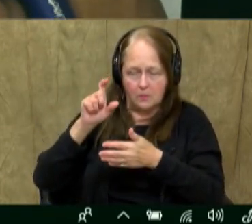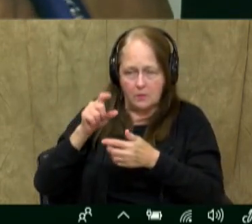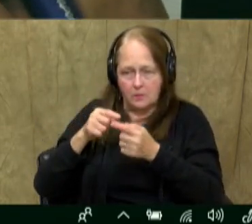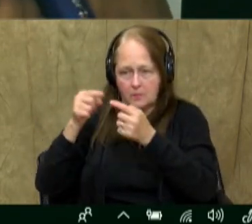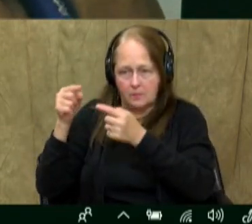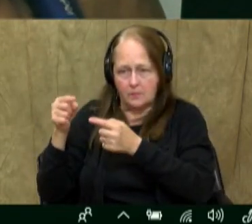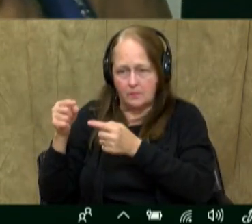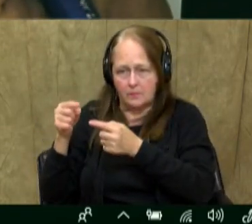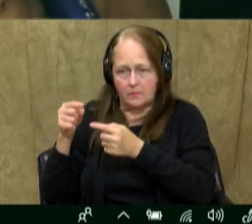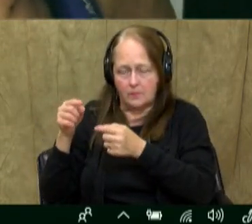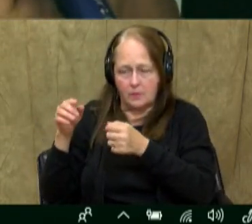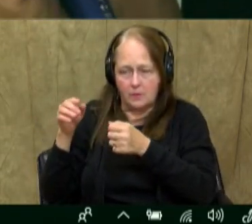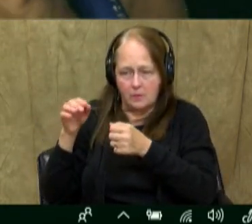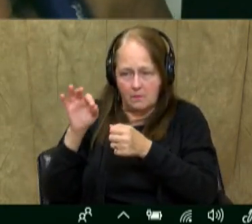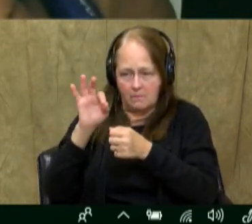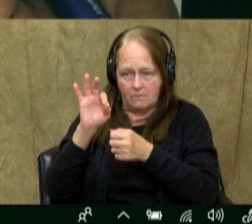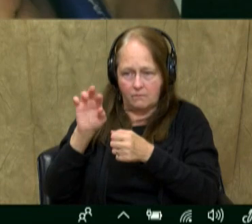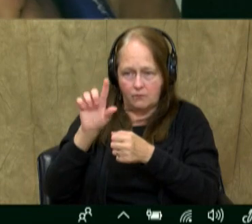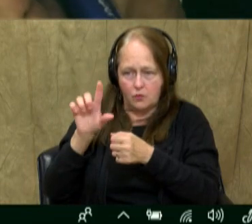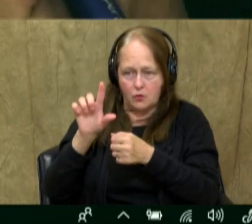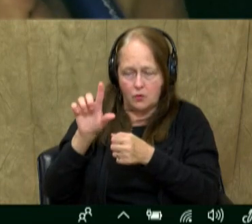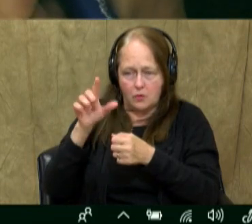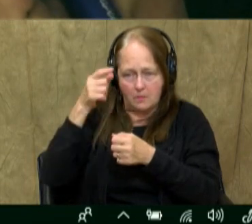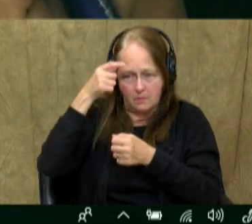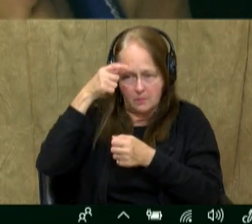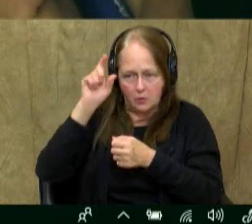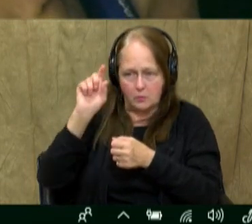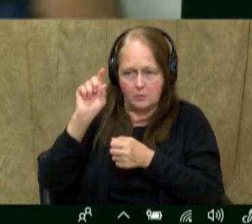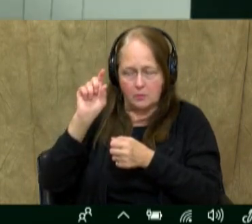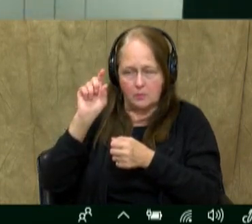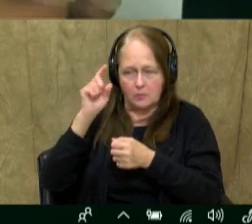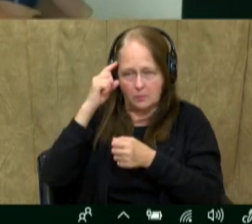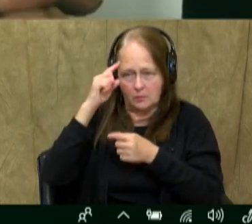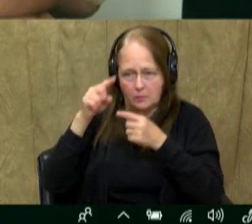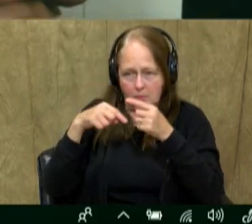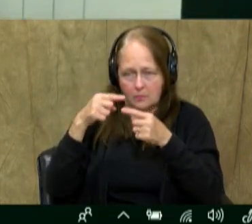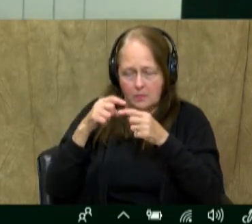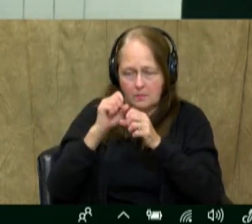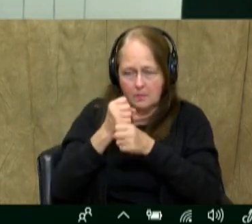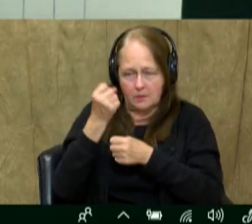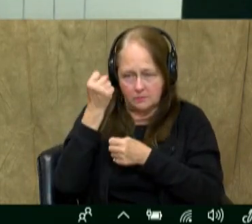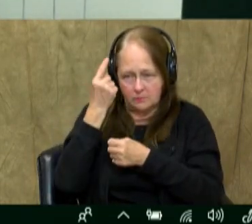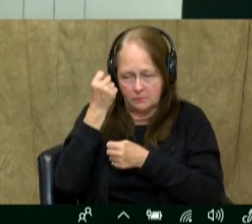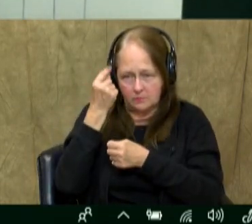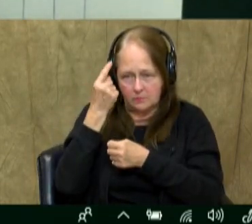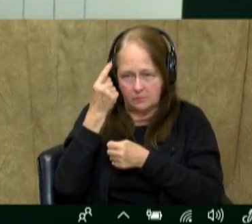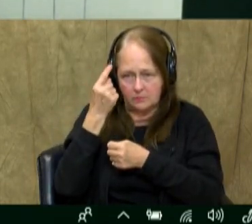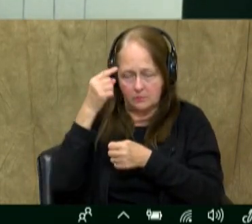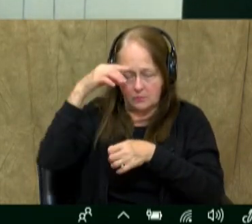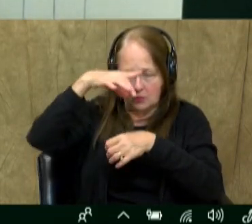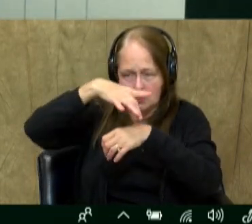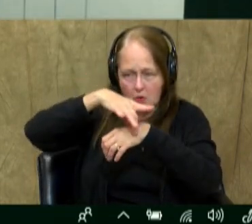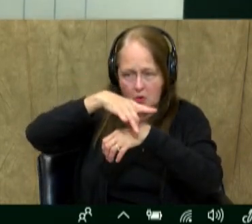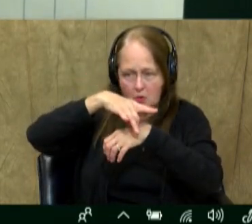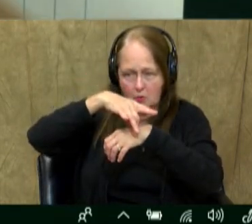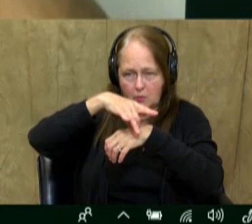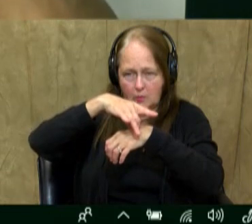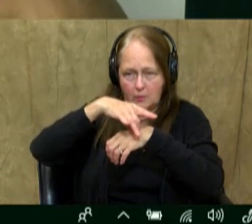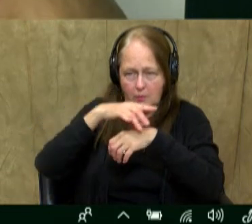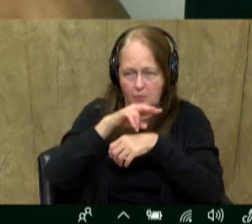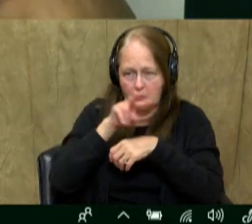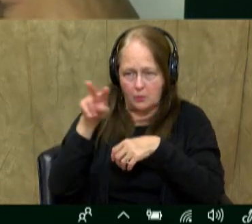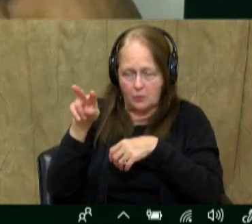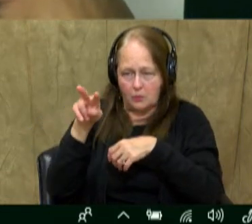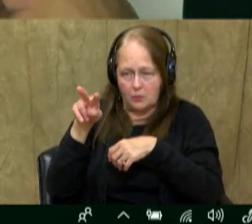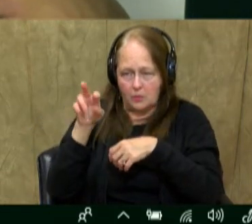opposite position is full moon. And think about it, it makes sense. Now when you're standing here on Earth and you're looking